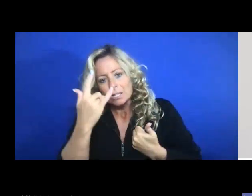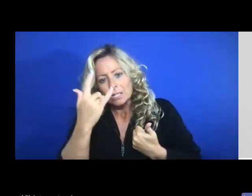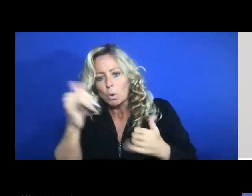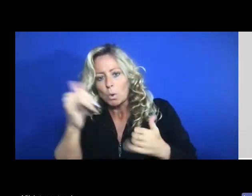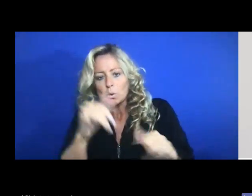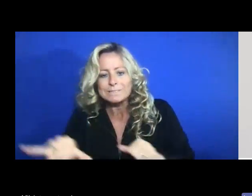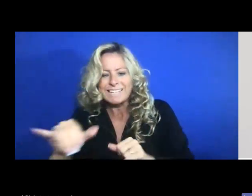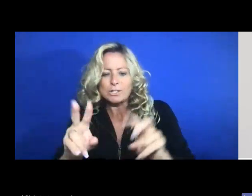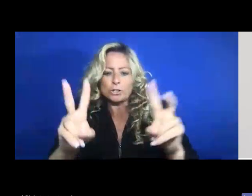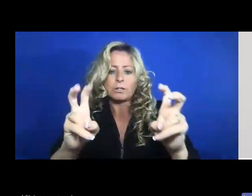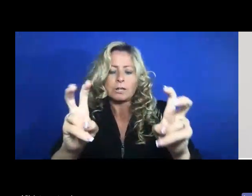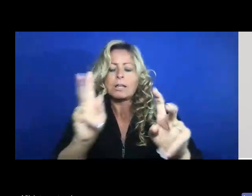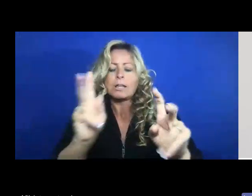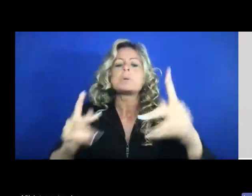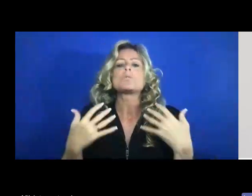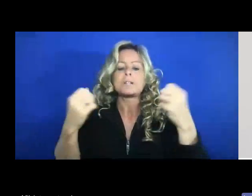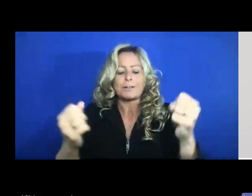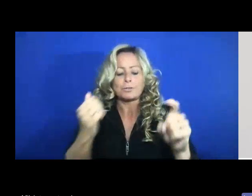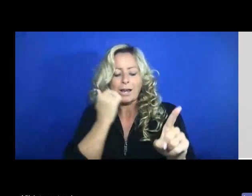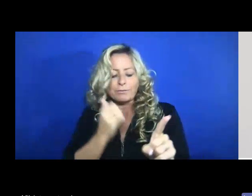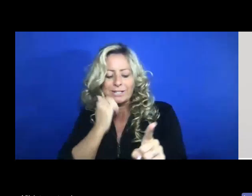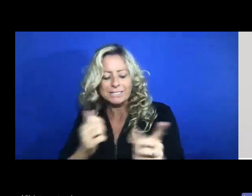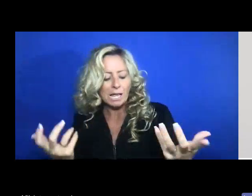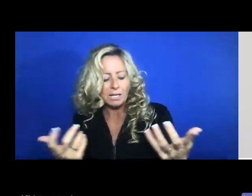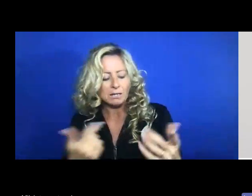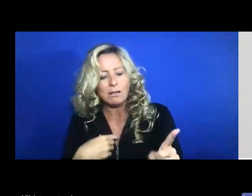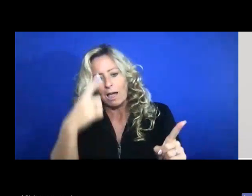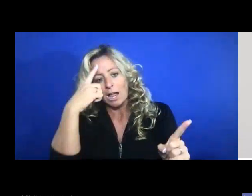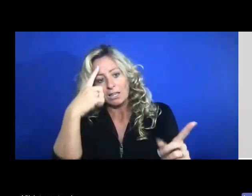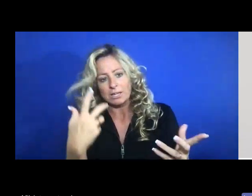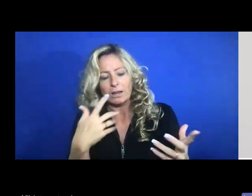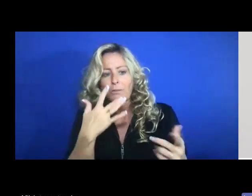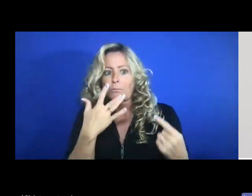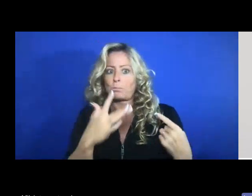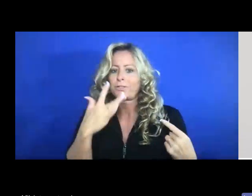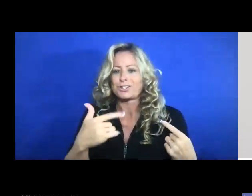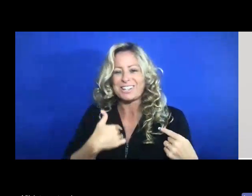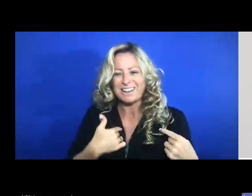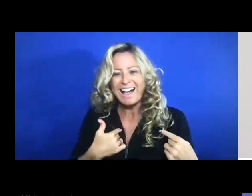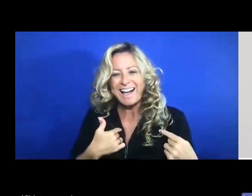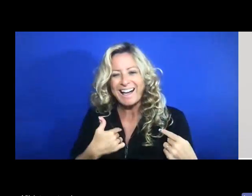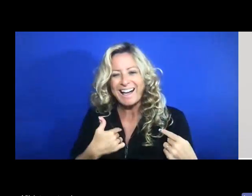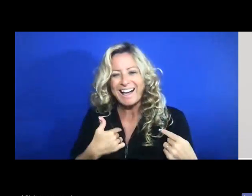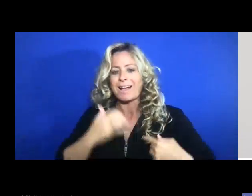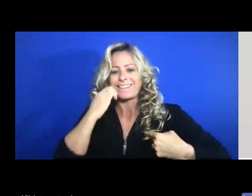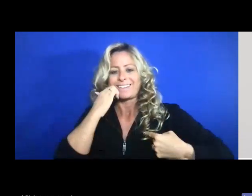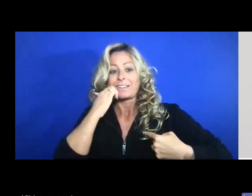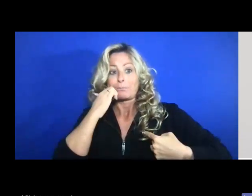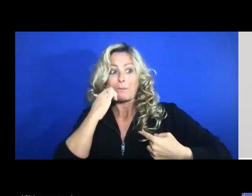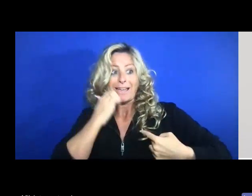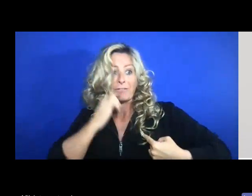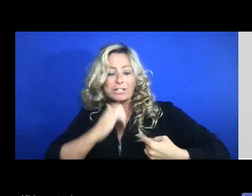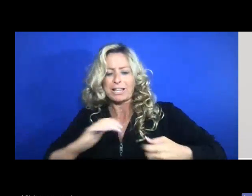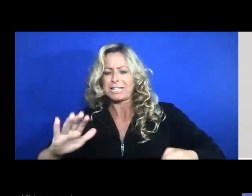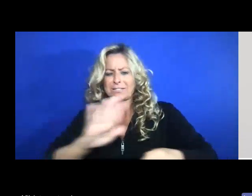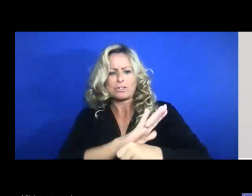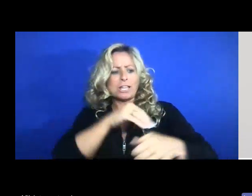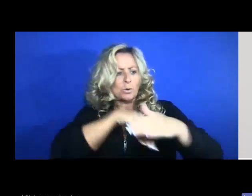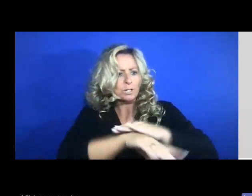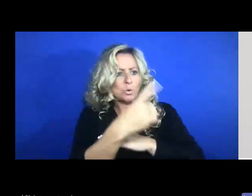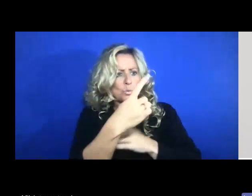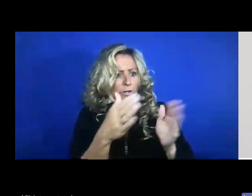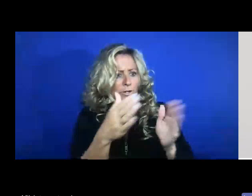and people recover every single day, right? I mean, I think I'm really privileged that I get to, and my day is full of this, right? I get to walk into one room